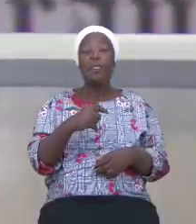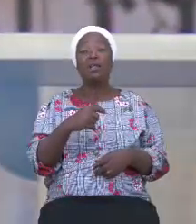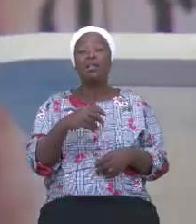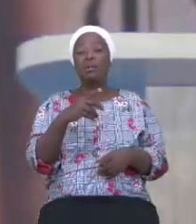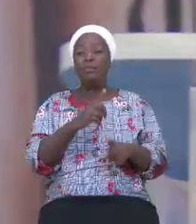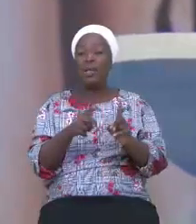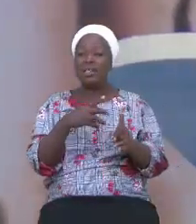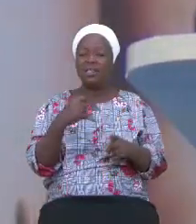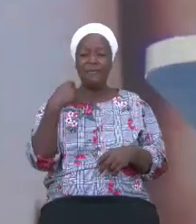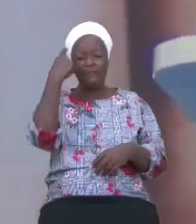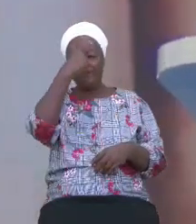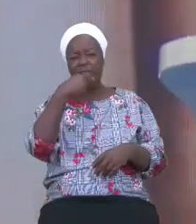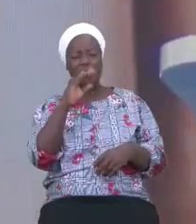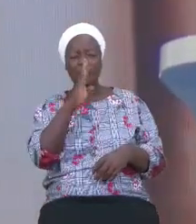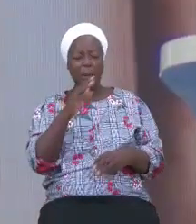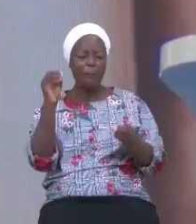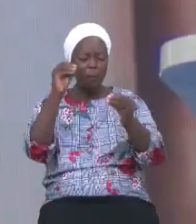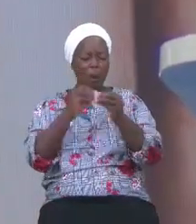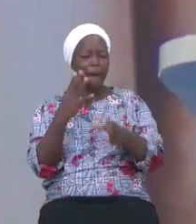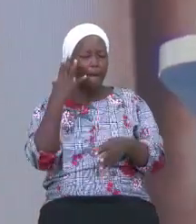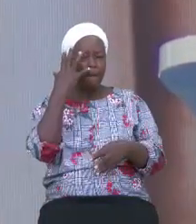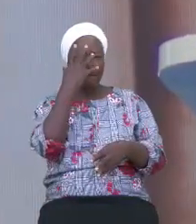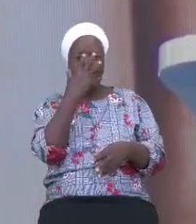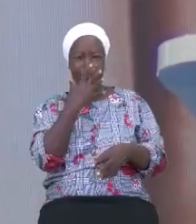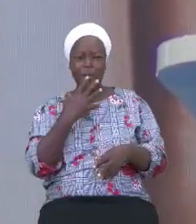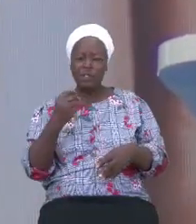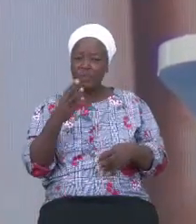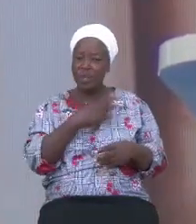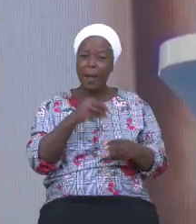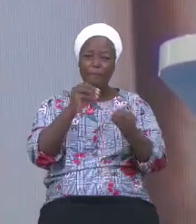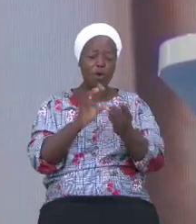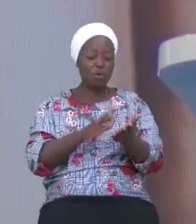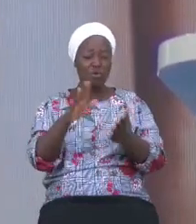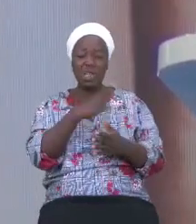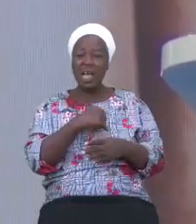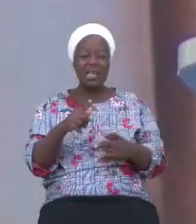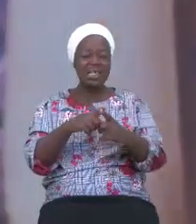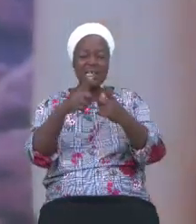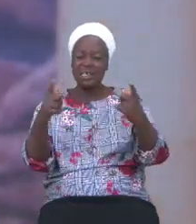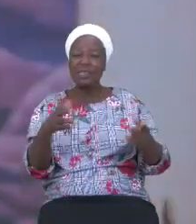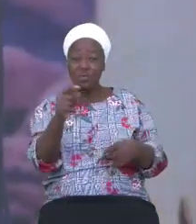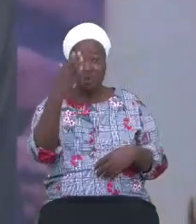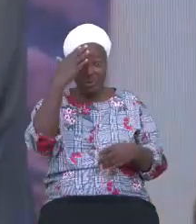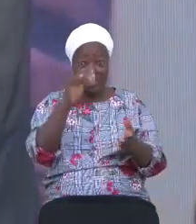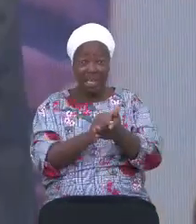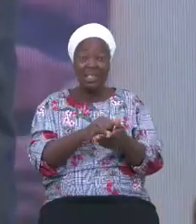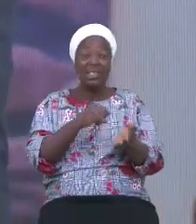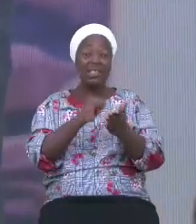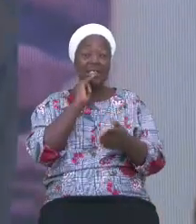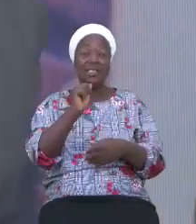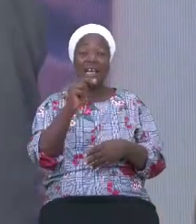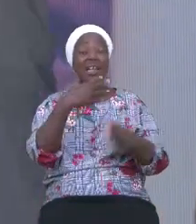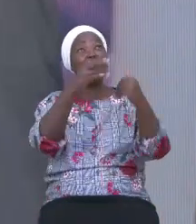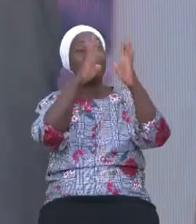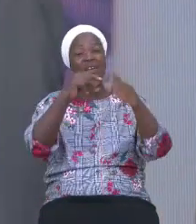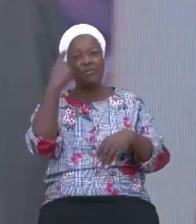more beautiful and more glorious and more majestic. You will know that it's a heavenly face that you